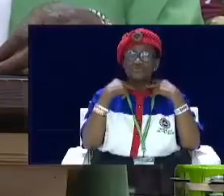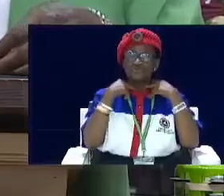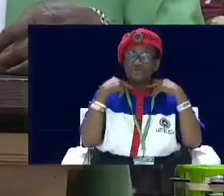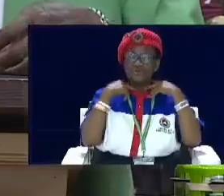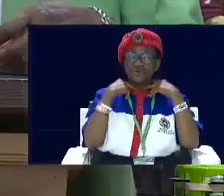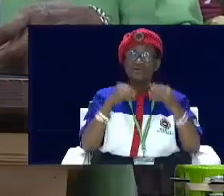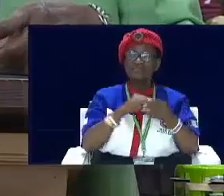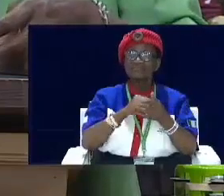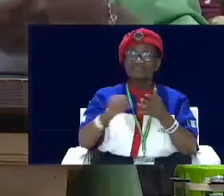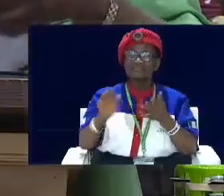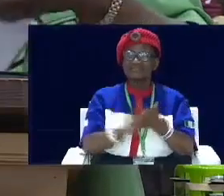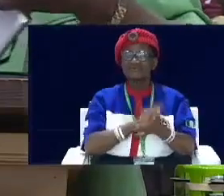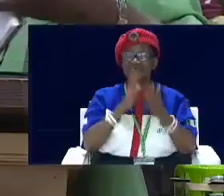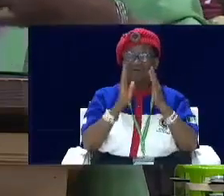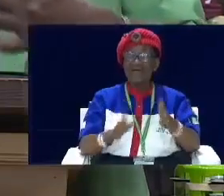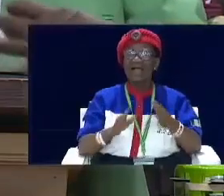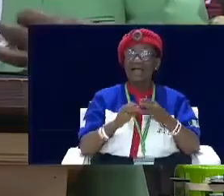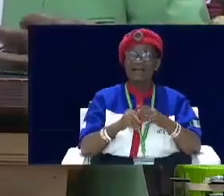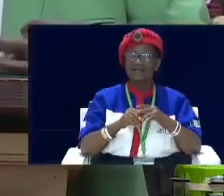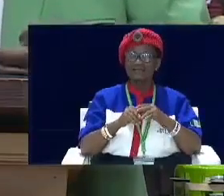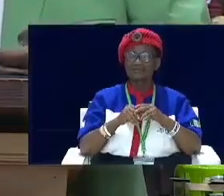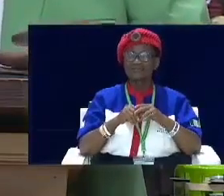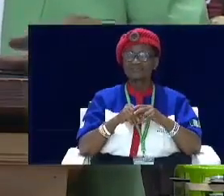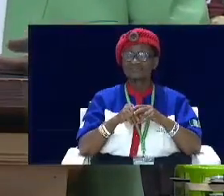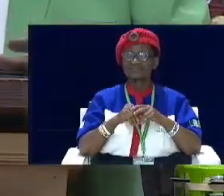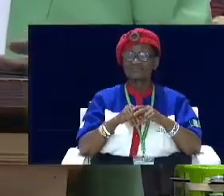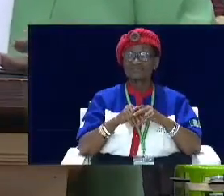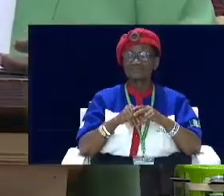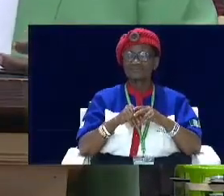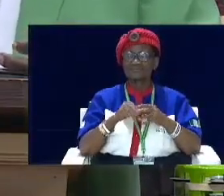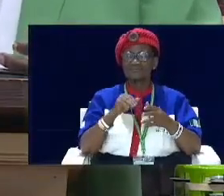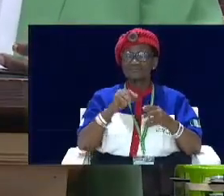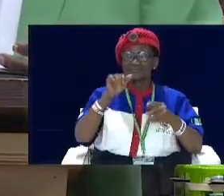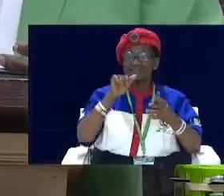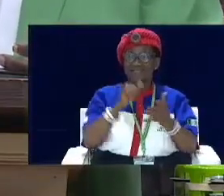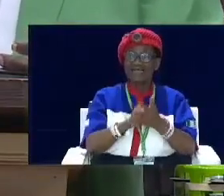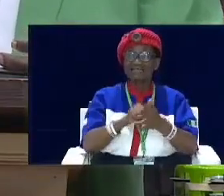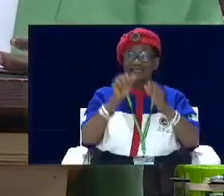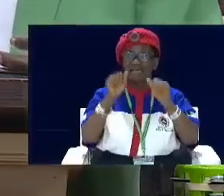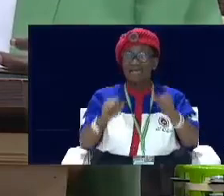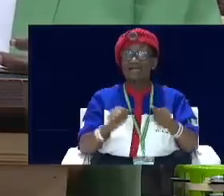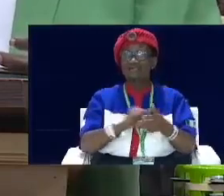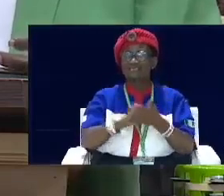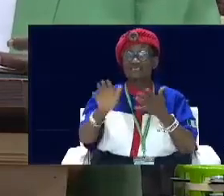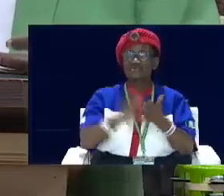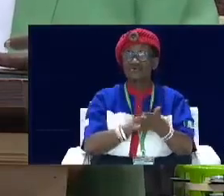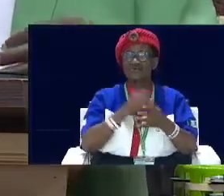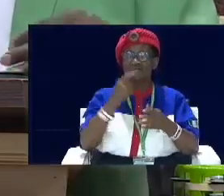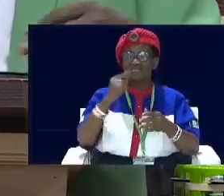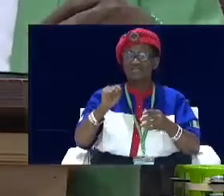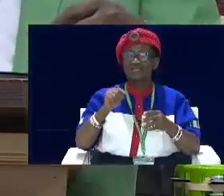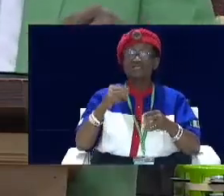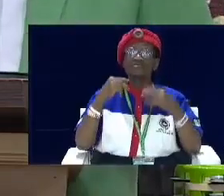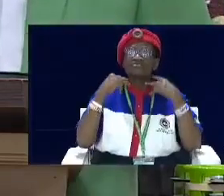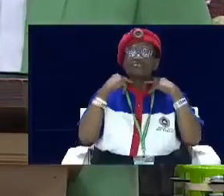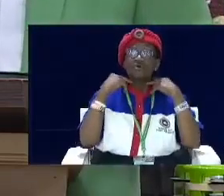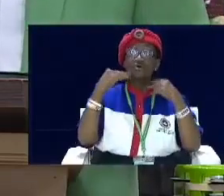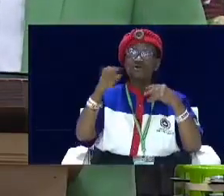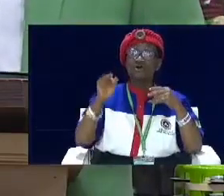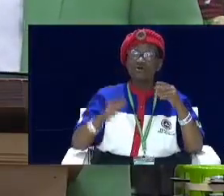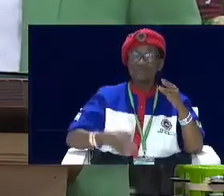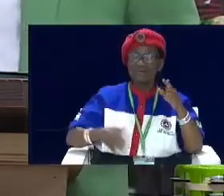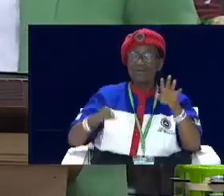ẹni tó ń fọ́ àjàgà tútú. That can destroy the yoke of barrenness. Èyí tó sì lè mú kí